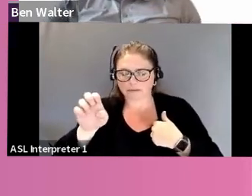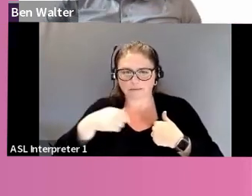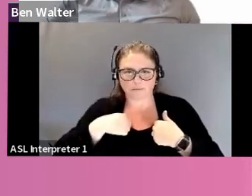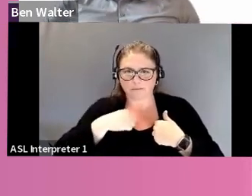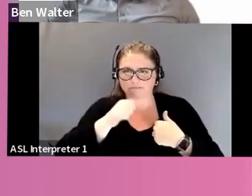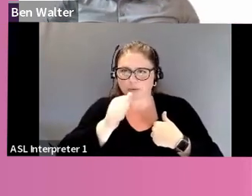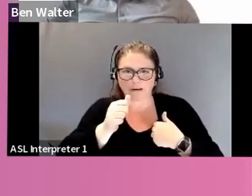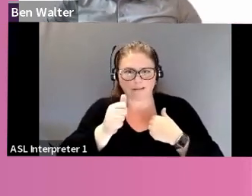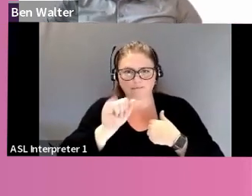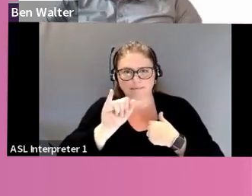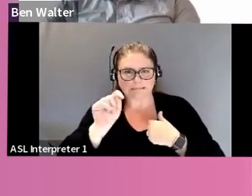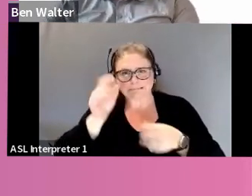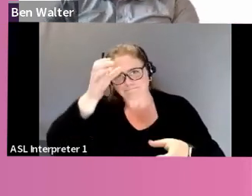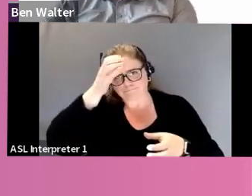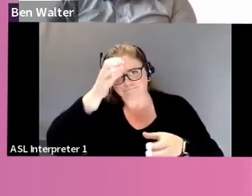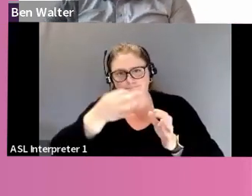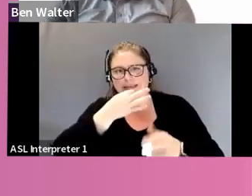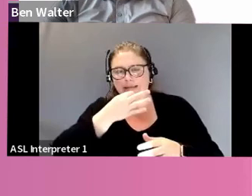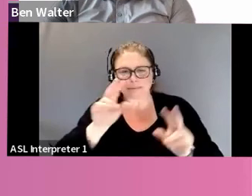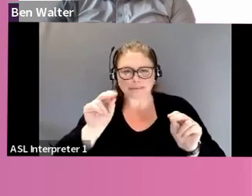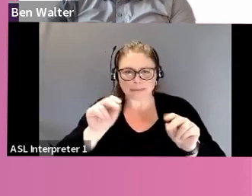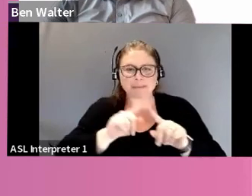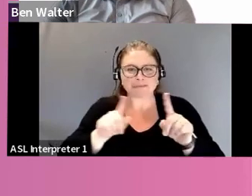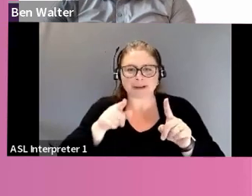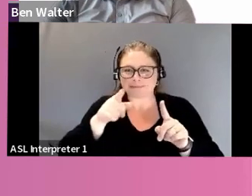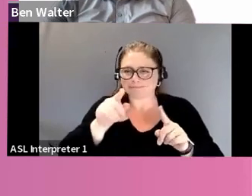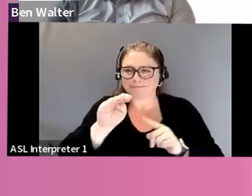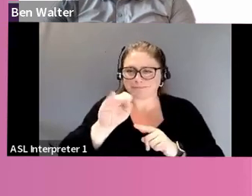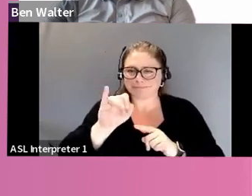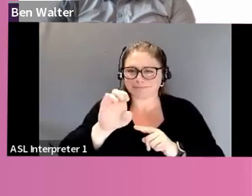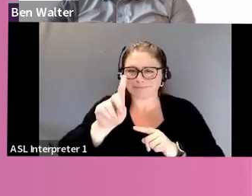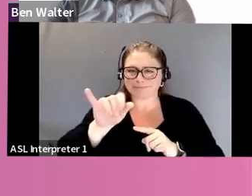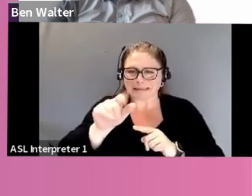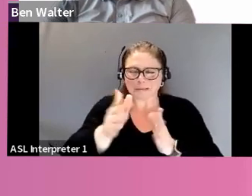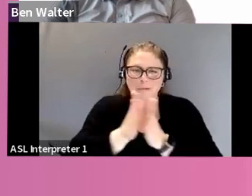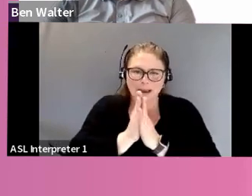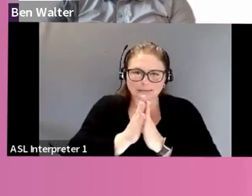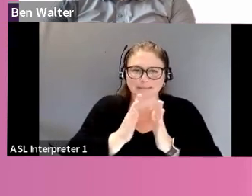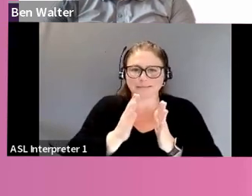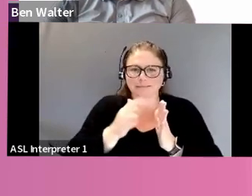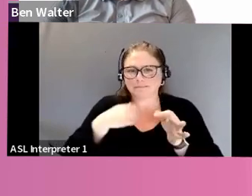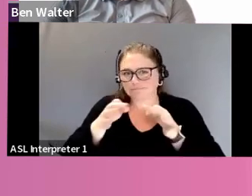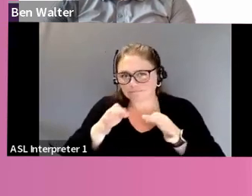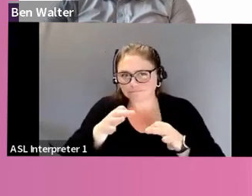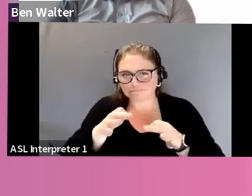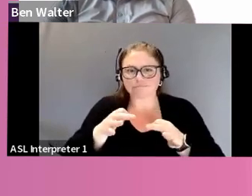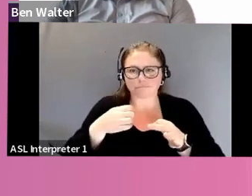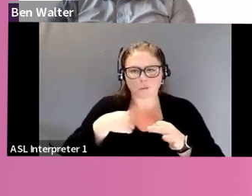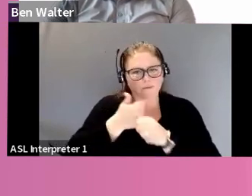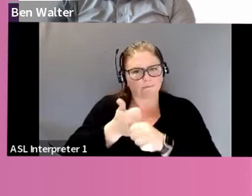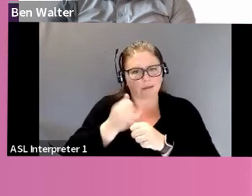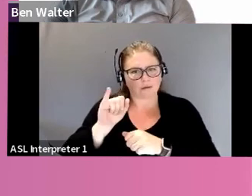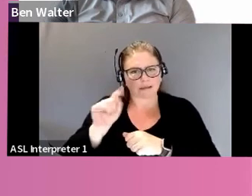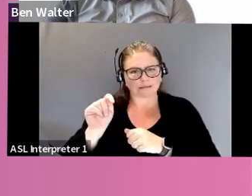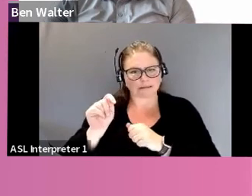that we just quickly kind of touch on that today so that everyone knows that obviously we're following best practices and that, you know, when you are sharing this information,